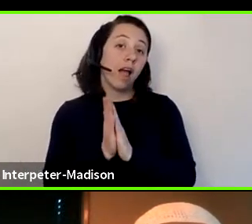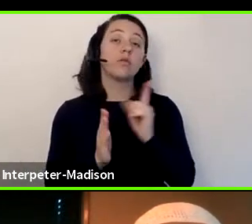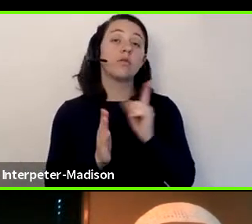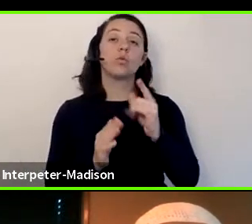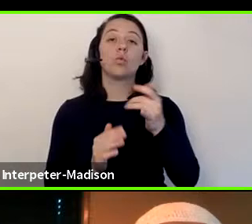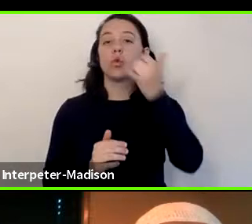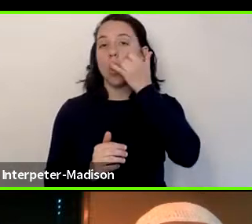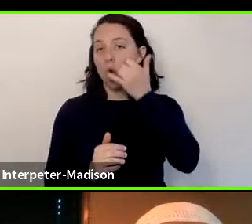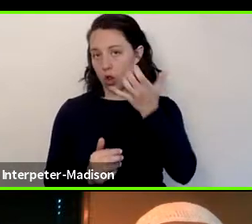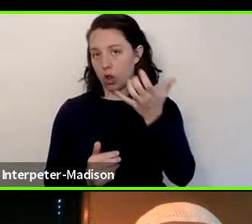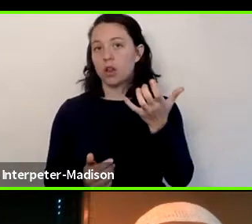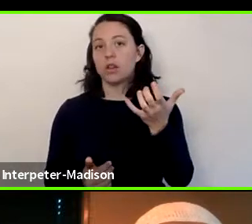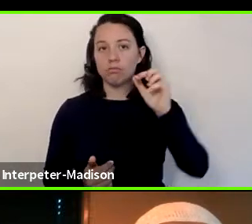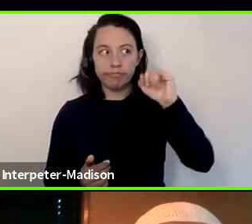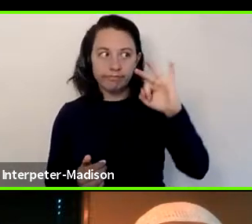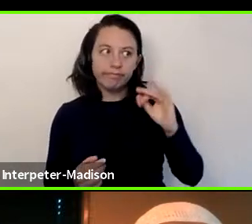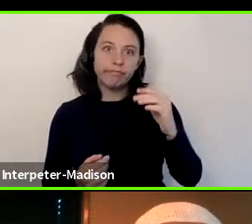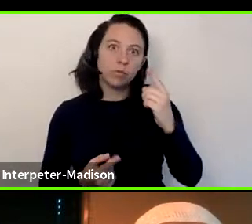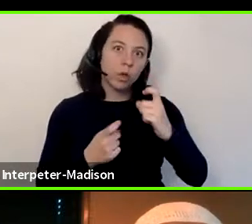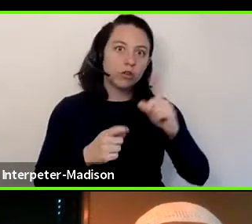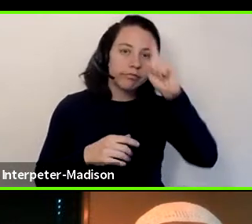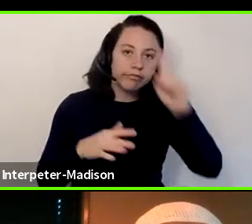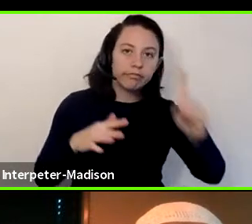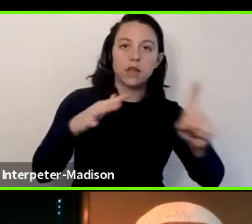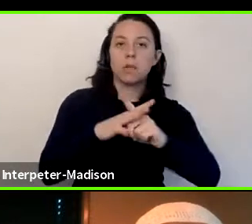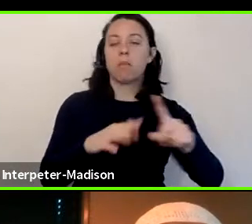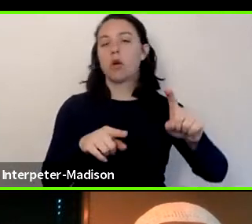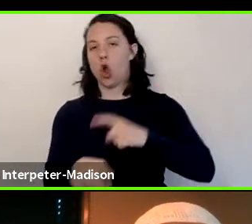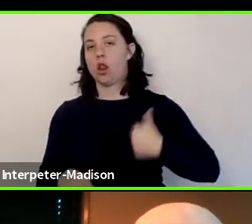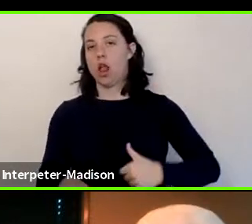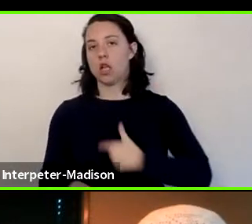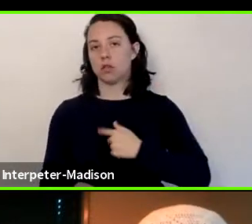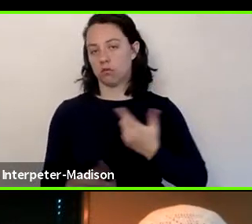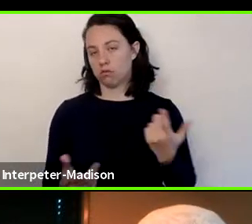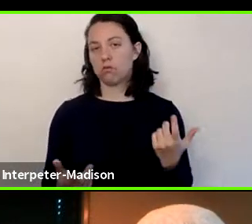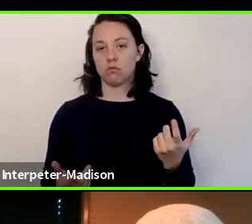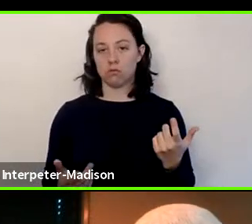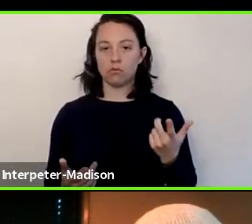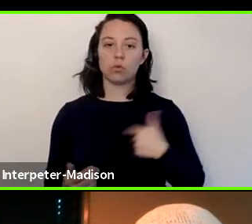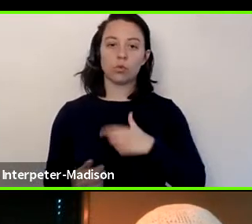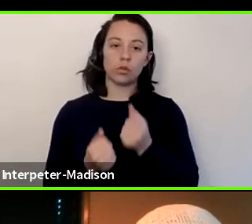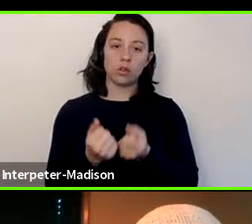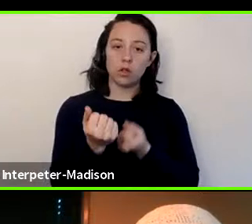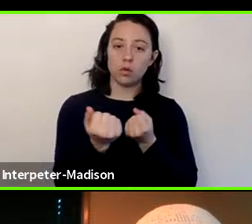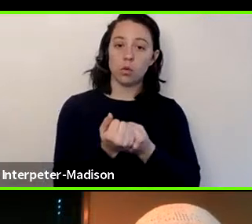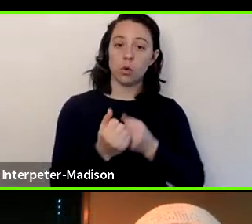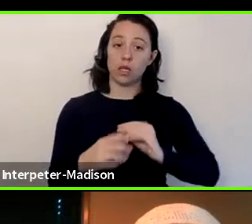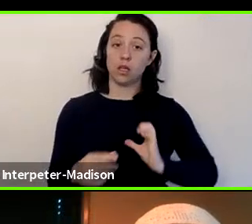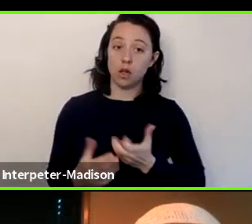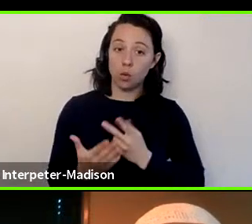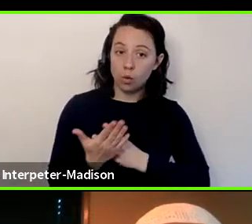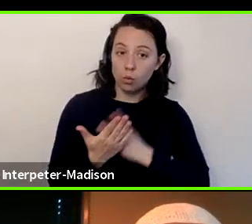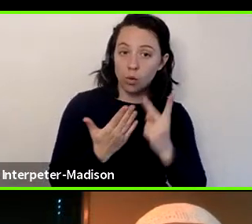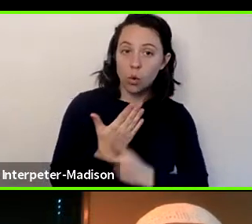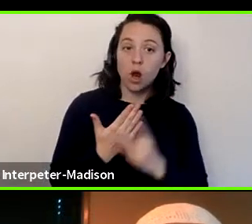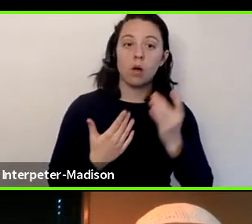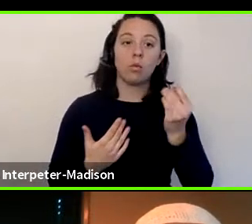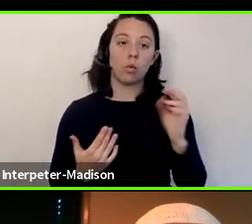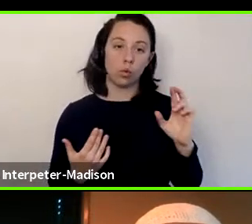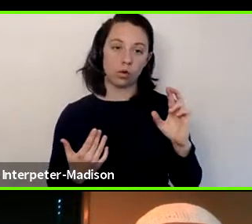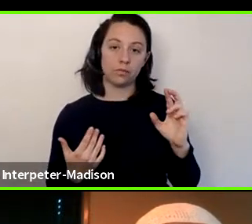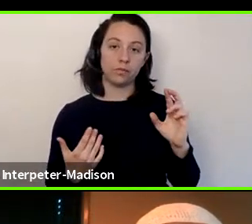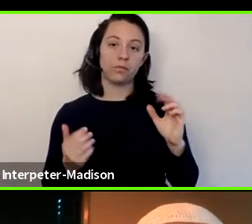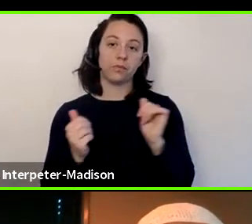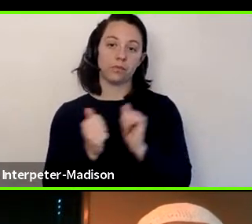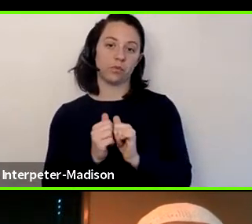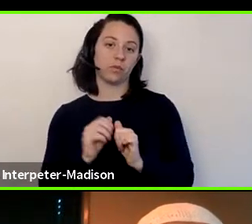anytime that you have questions that we might be able to support either in our program or with some of our other